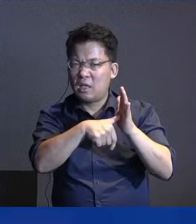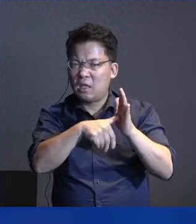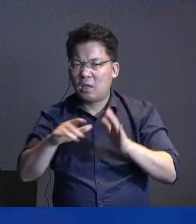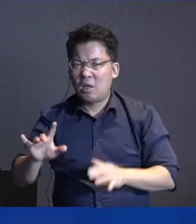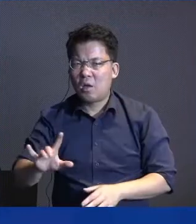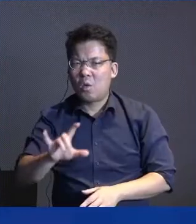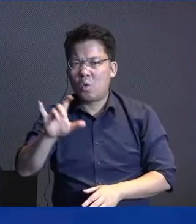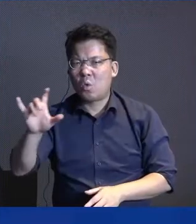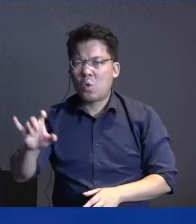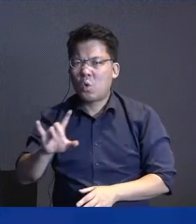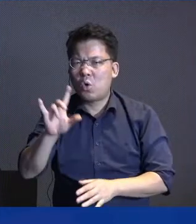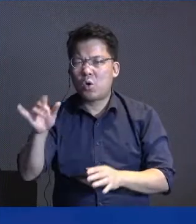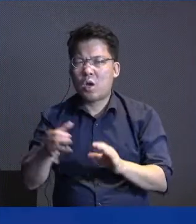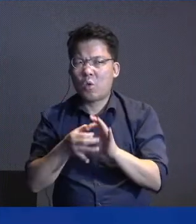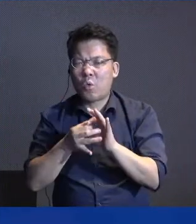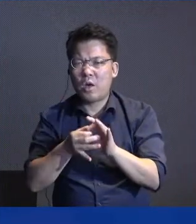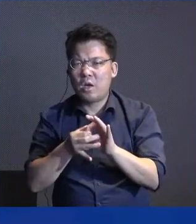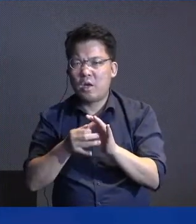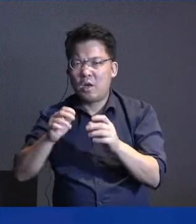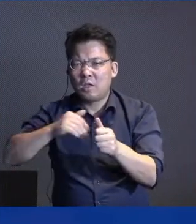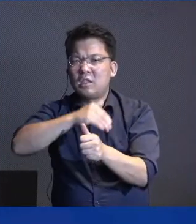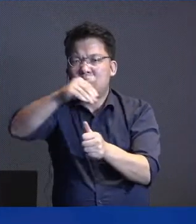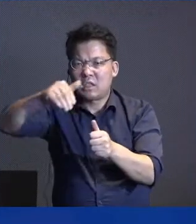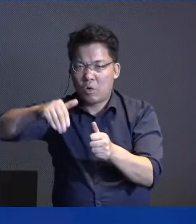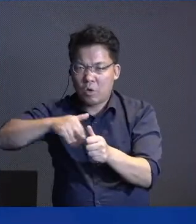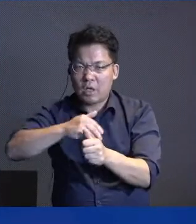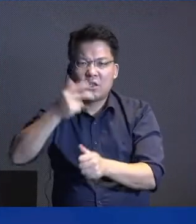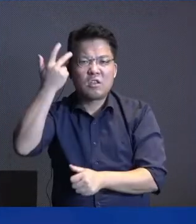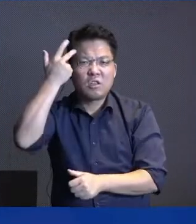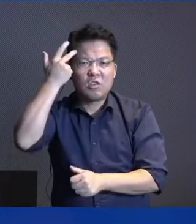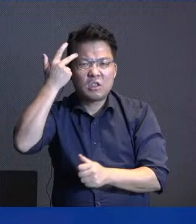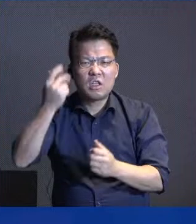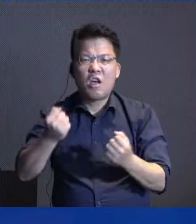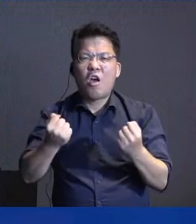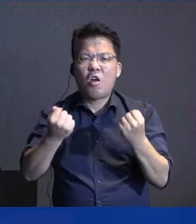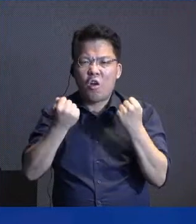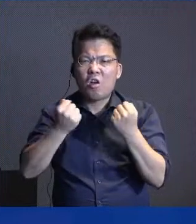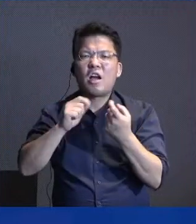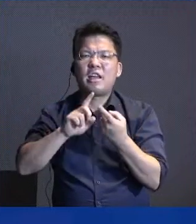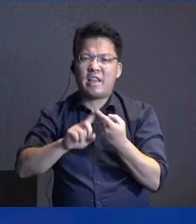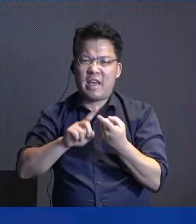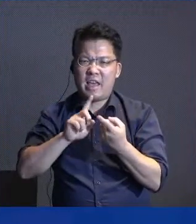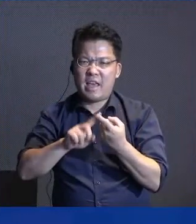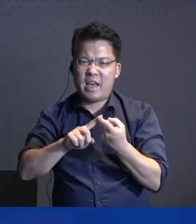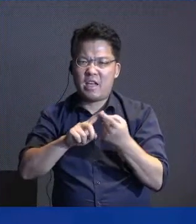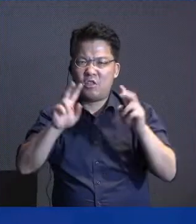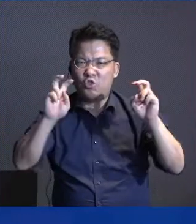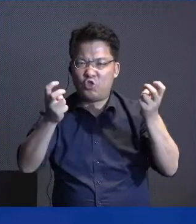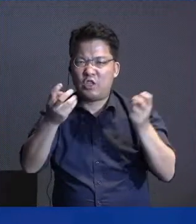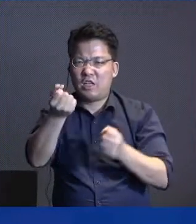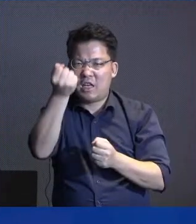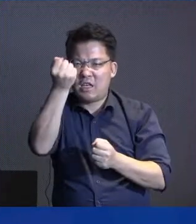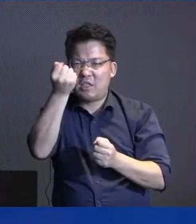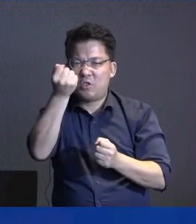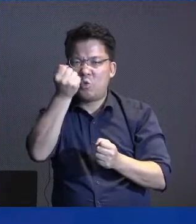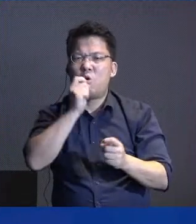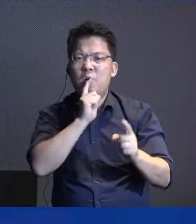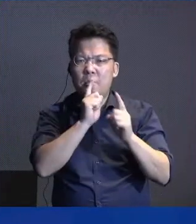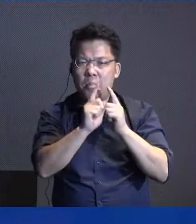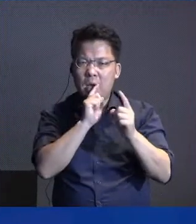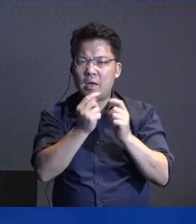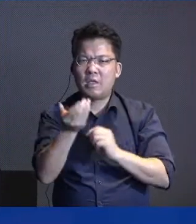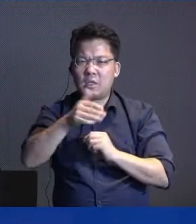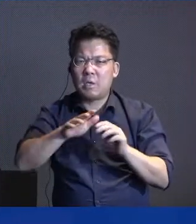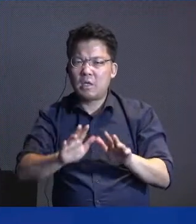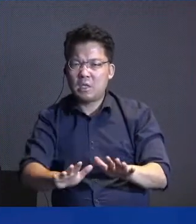it's a global priority. So this cannot be a more relevant time to discuss a